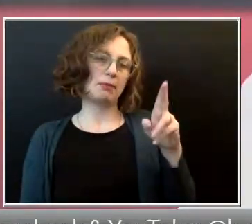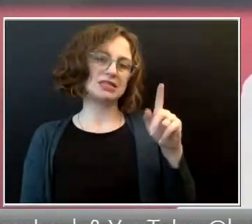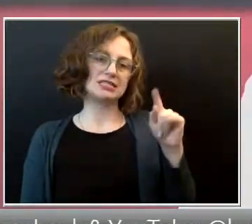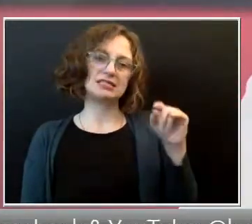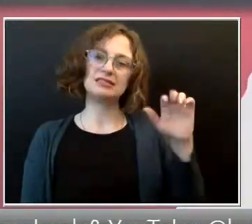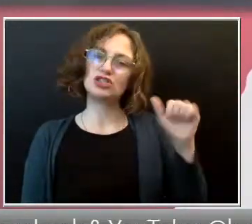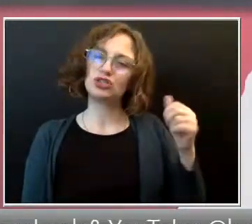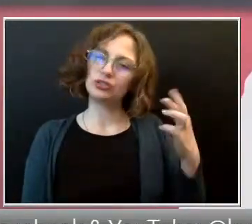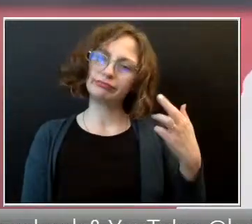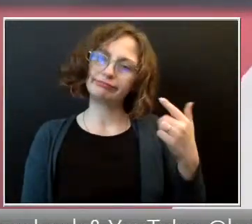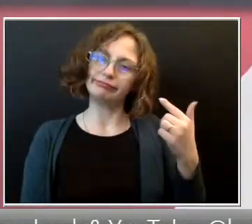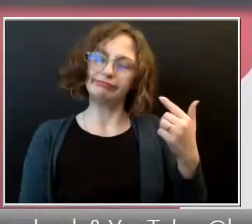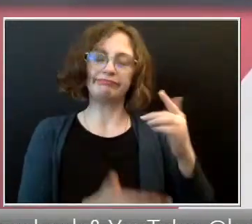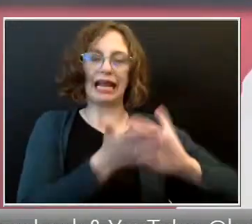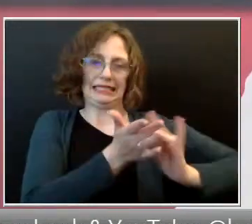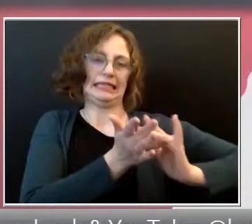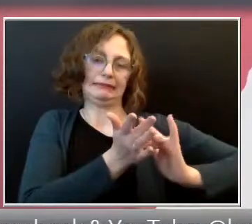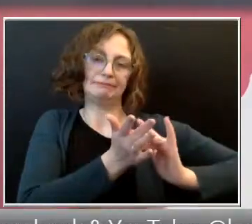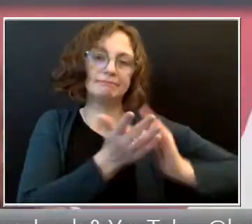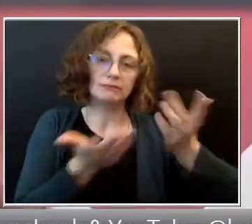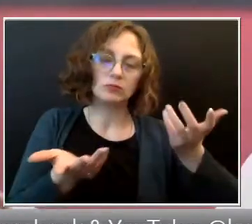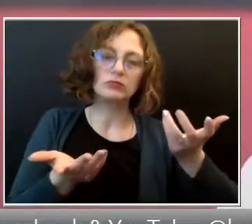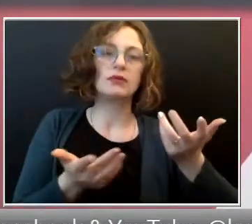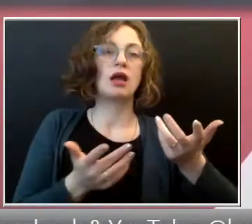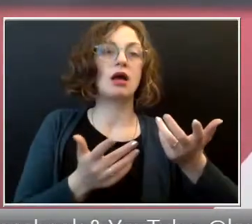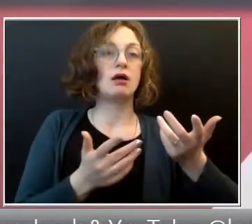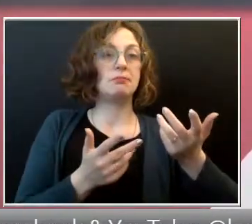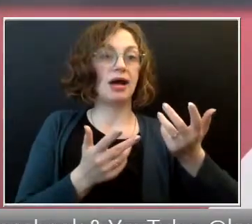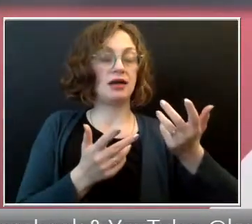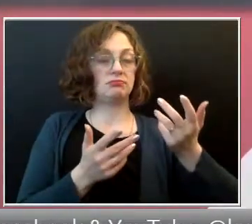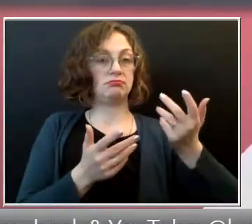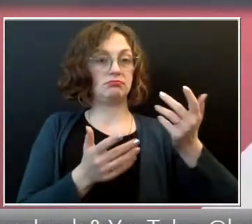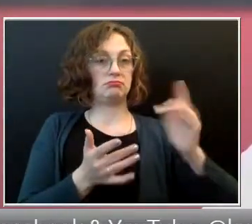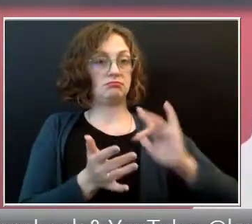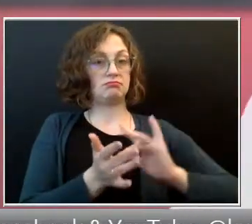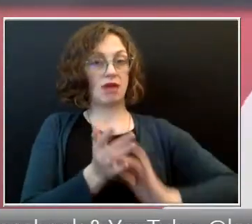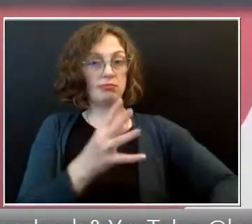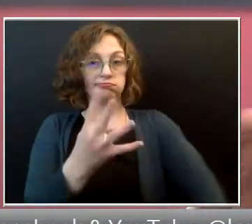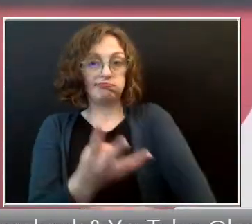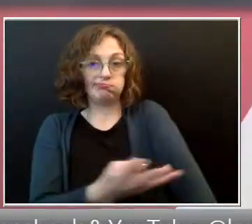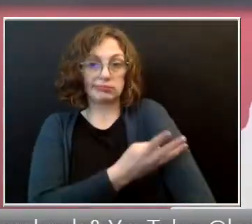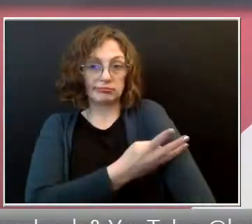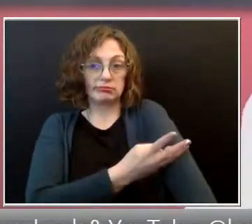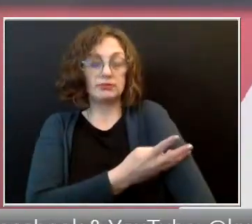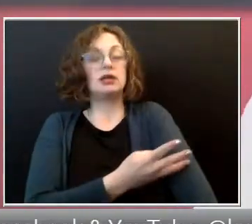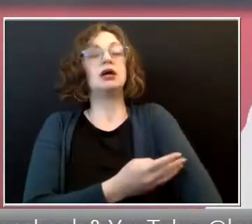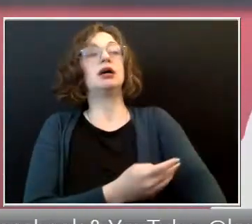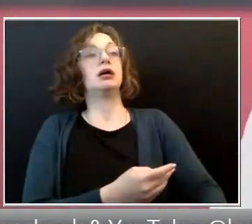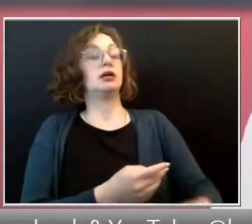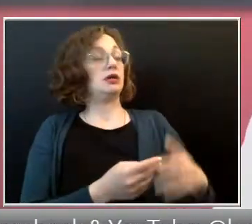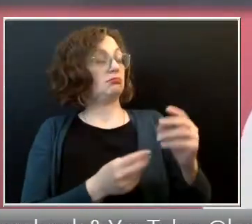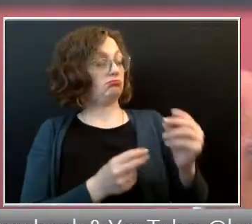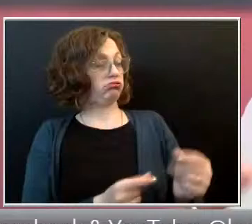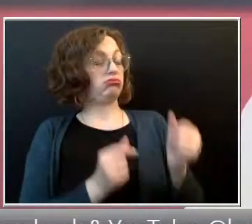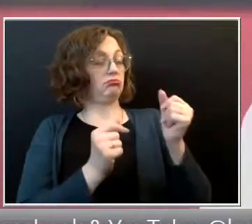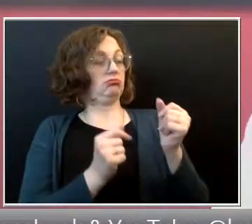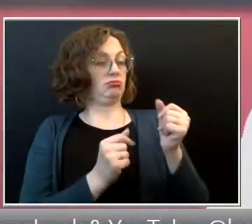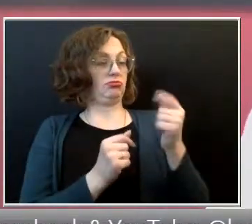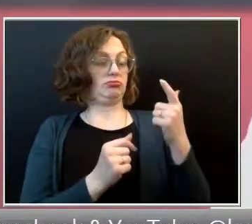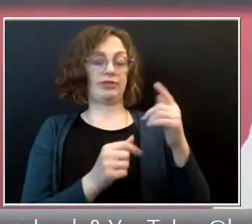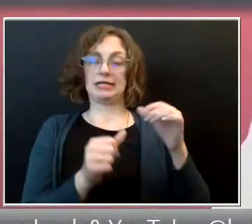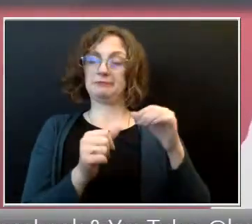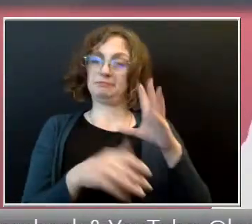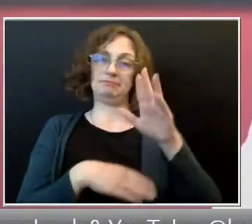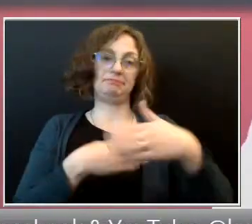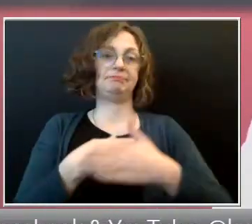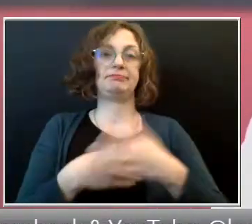But pretty much as soon as that's given and we see somebody with a large clot like Doug, we come for this aspiration or endovascular